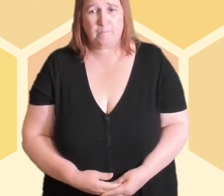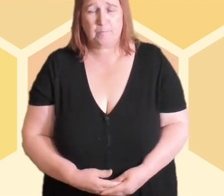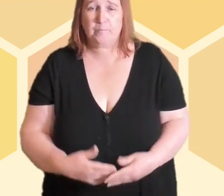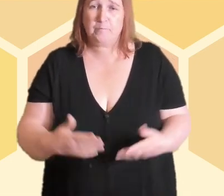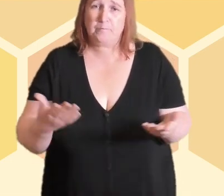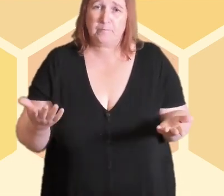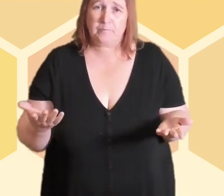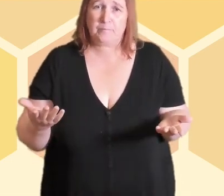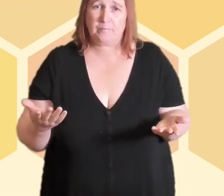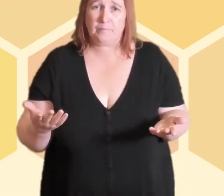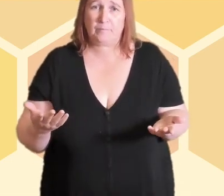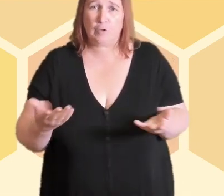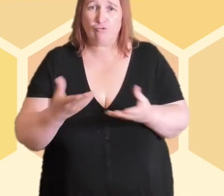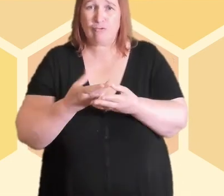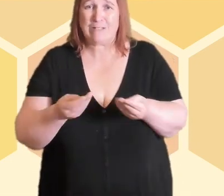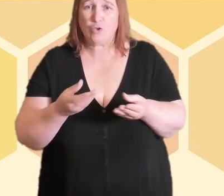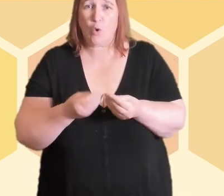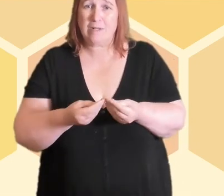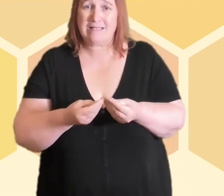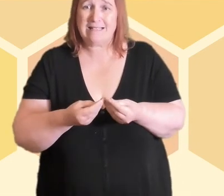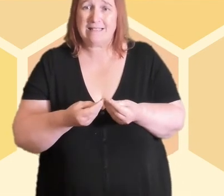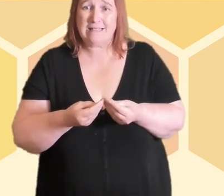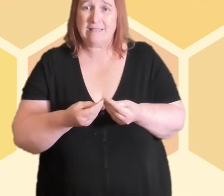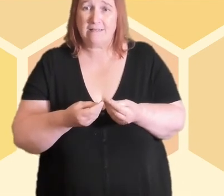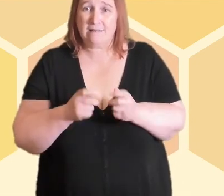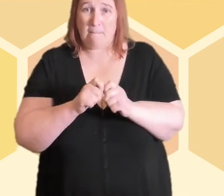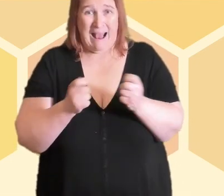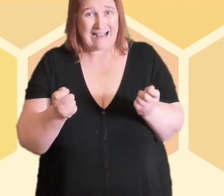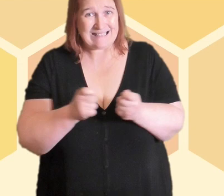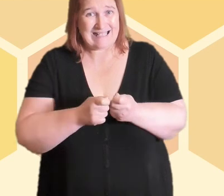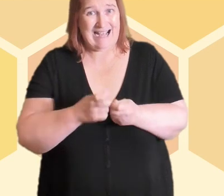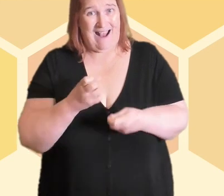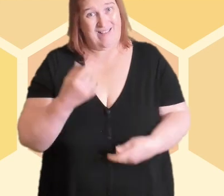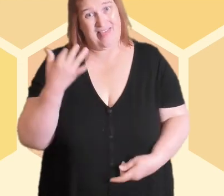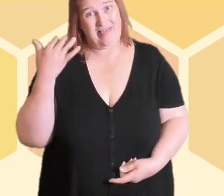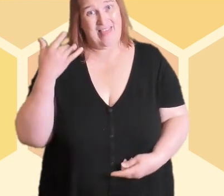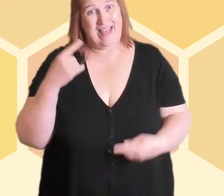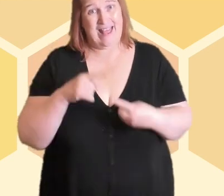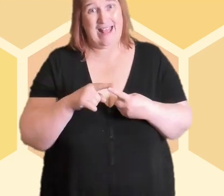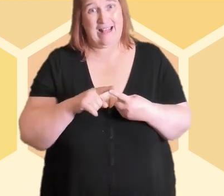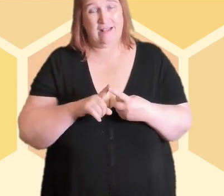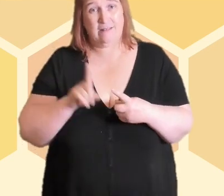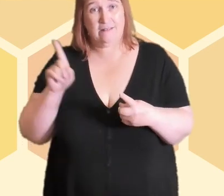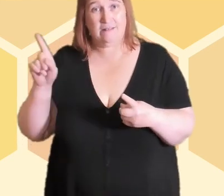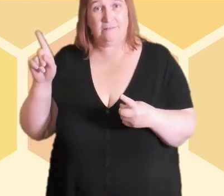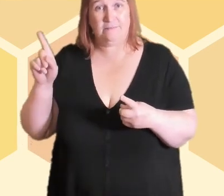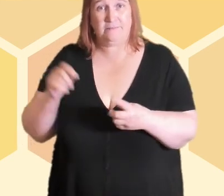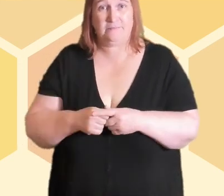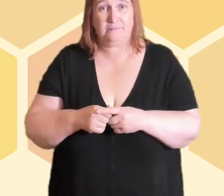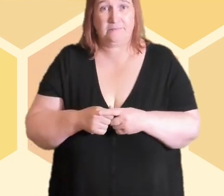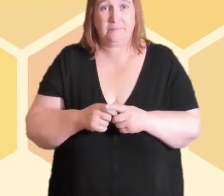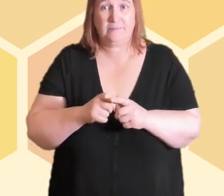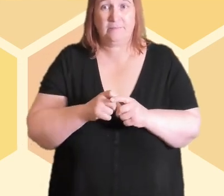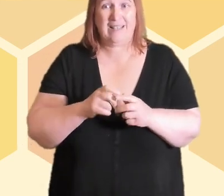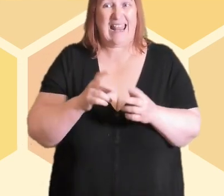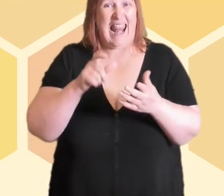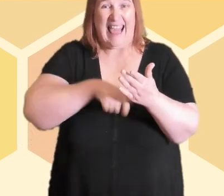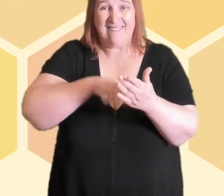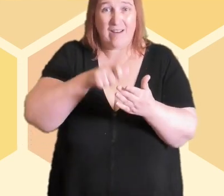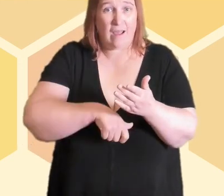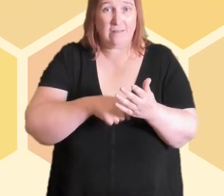some resources for you. Have a look at our magazine from the summer 2020. We have copies here with us, and you can